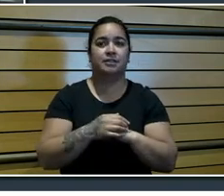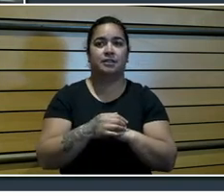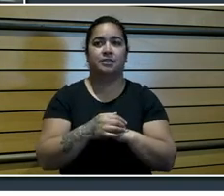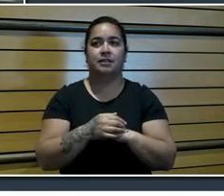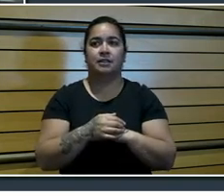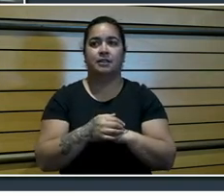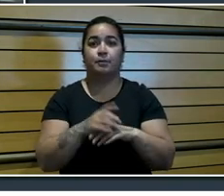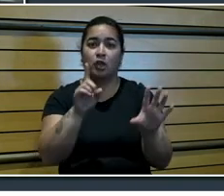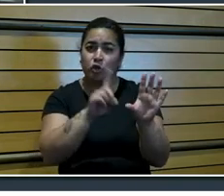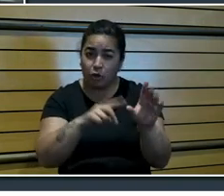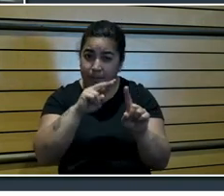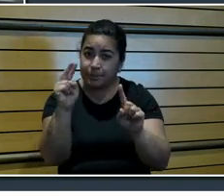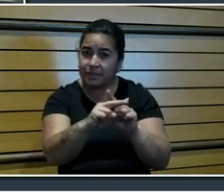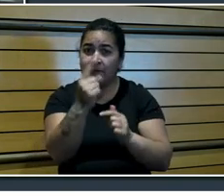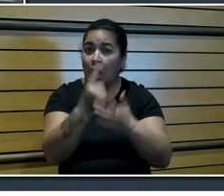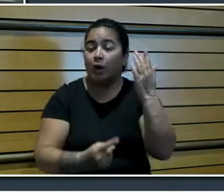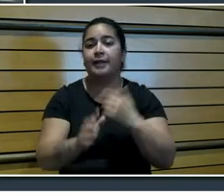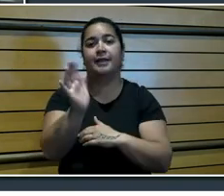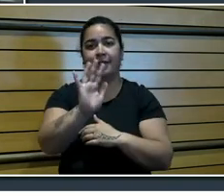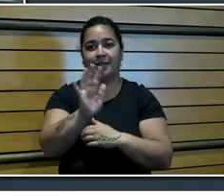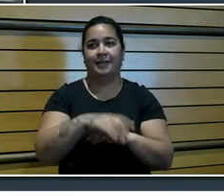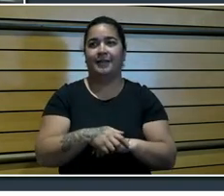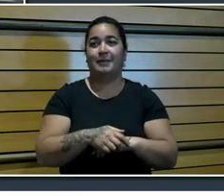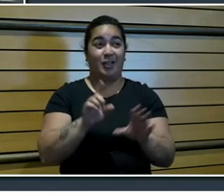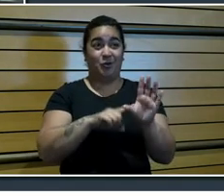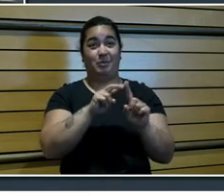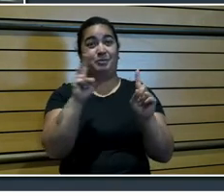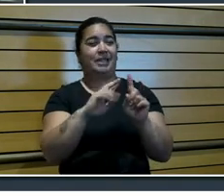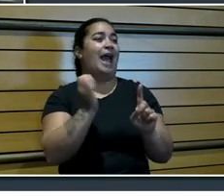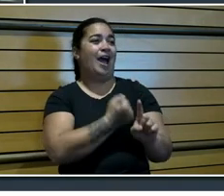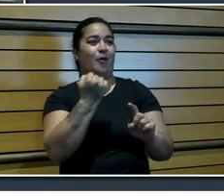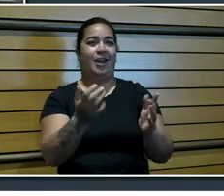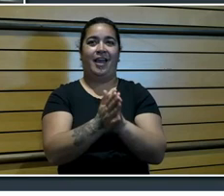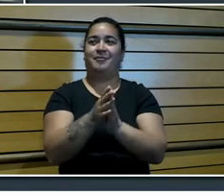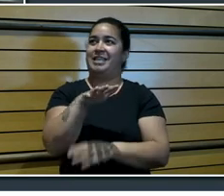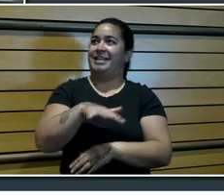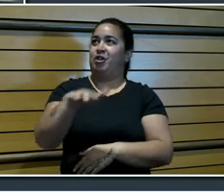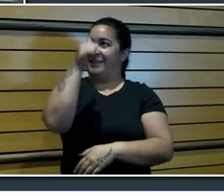probably our sort of main area of expertise, if don't mind saying that.